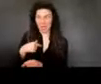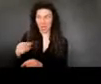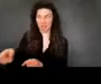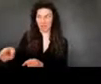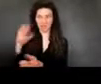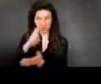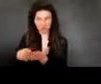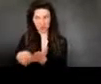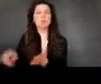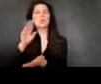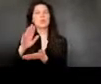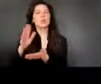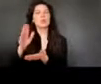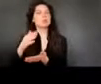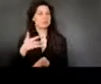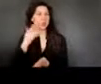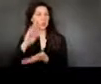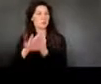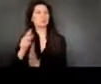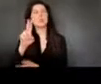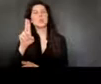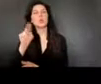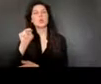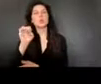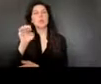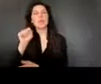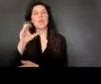to this site and others in North Wales,